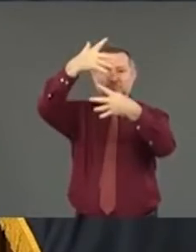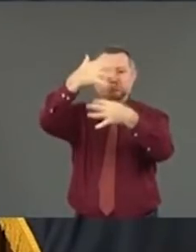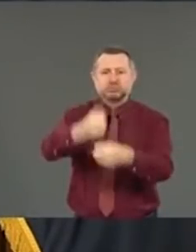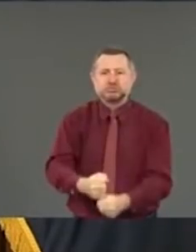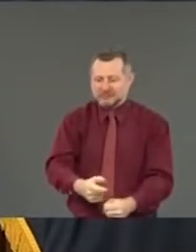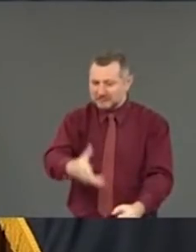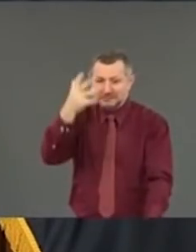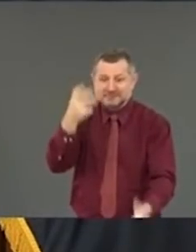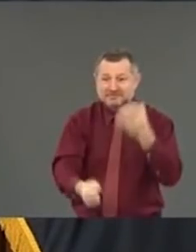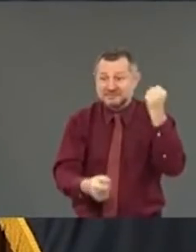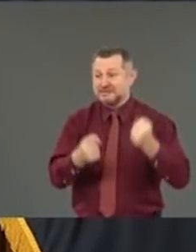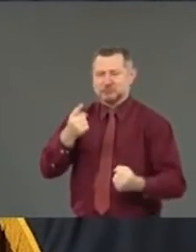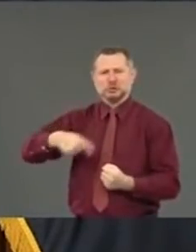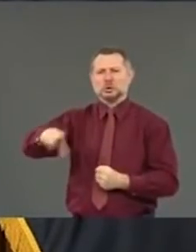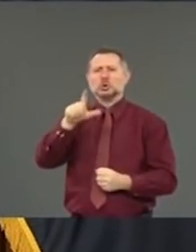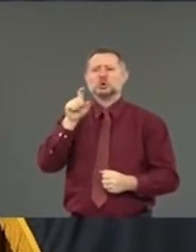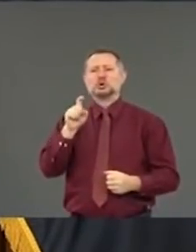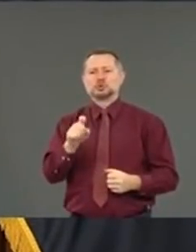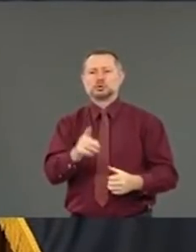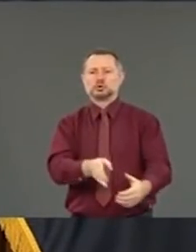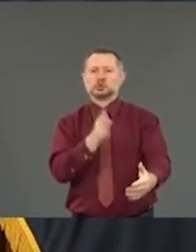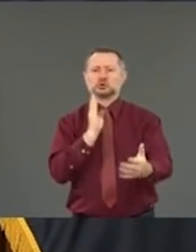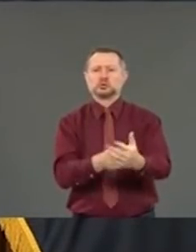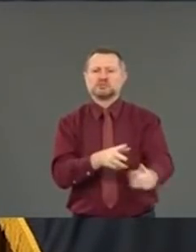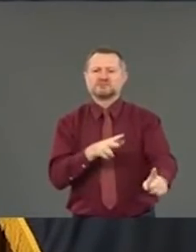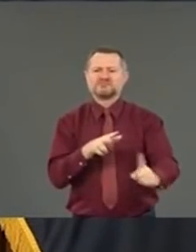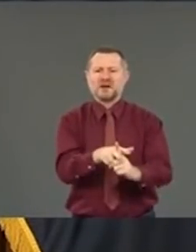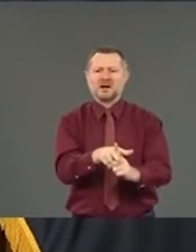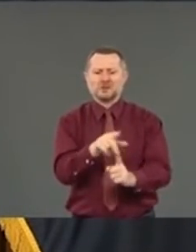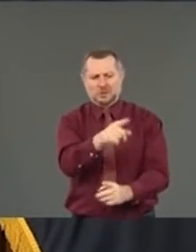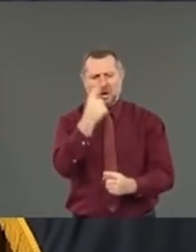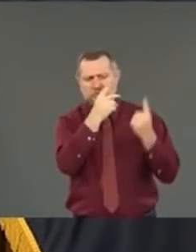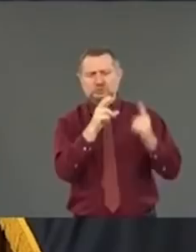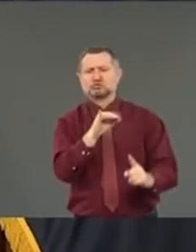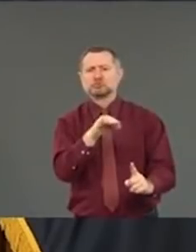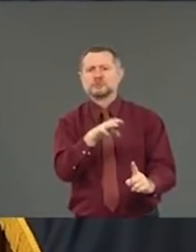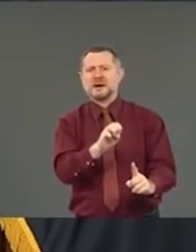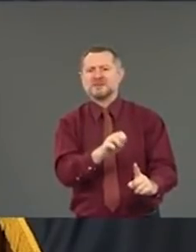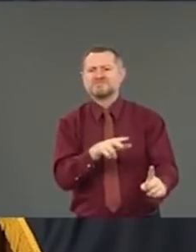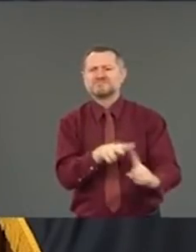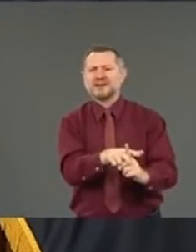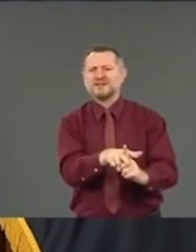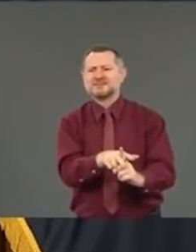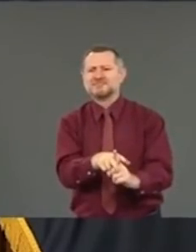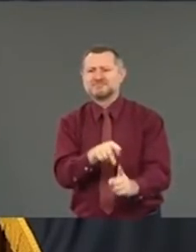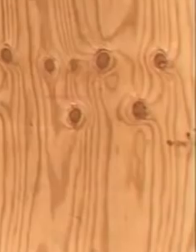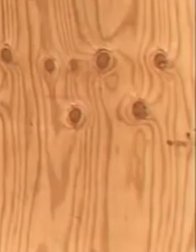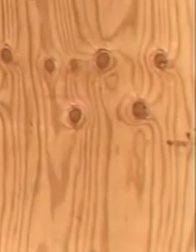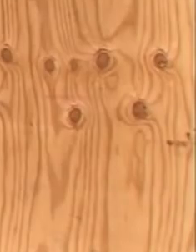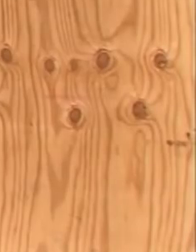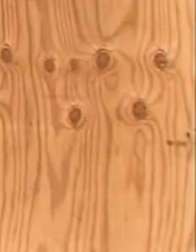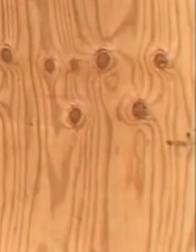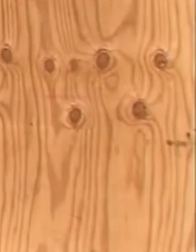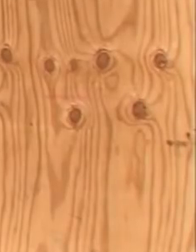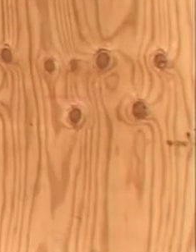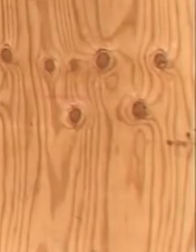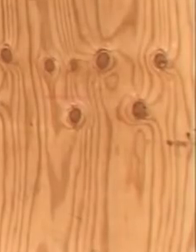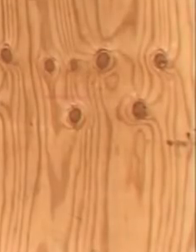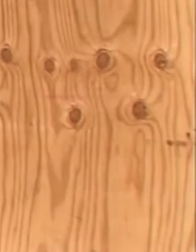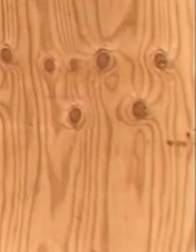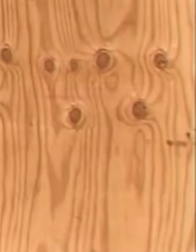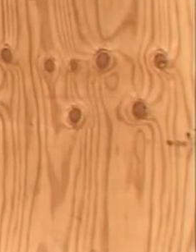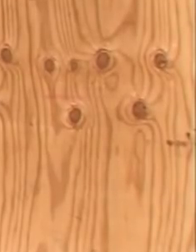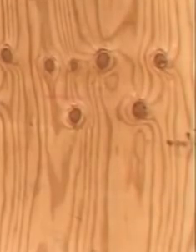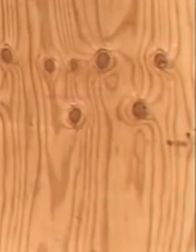these people should be charged for the crime that they are committing and bail set. At one point, someone used